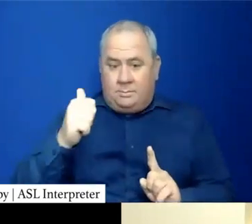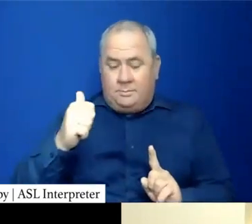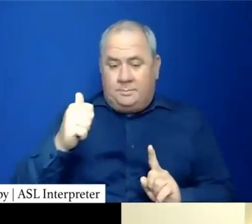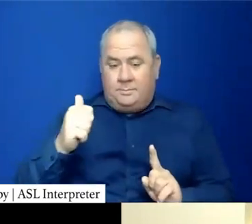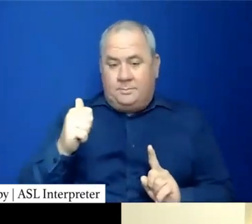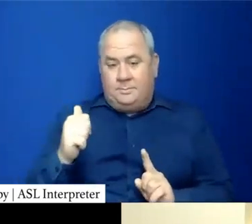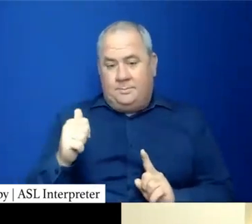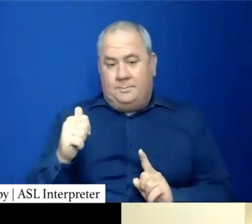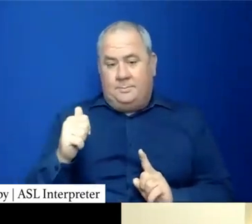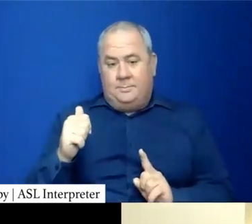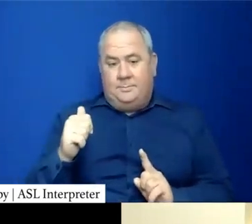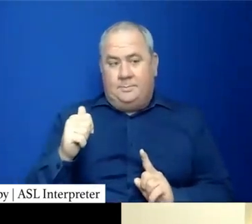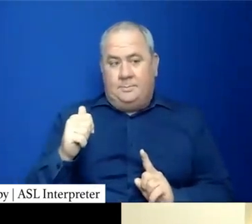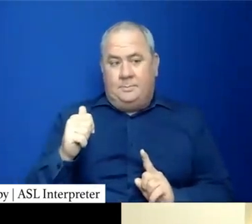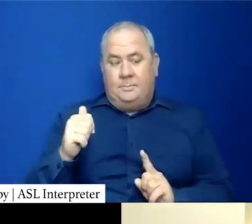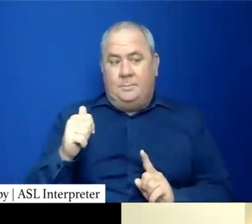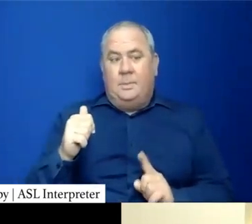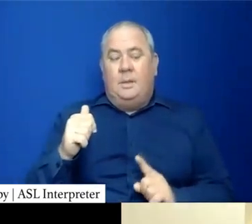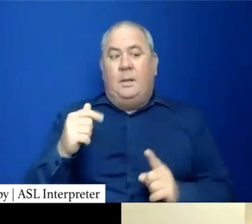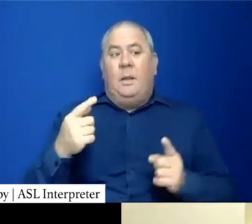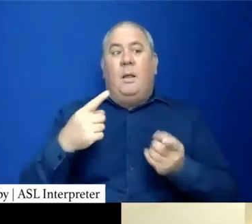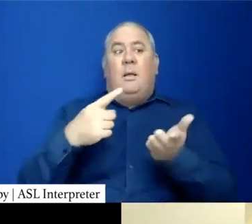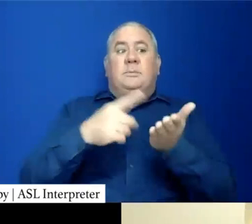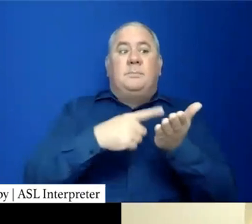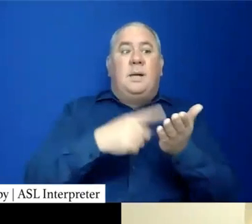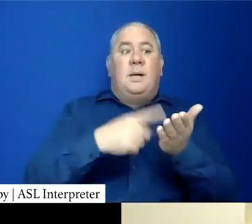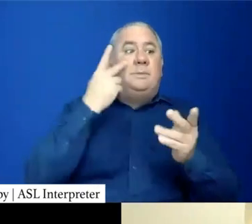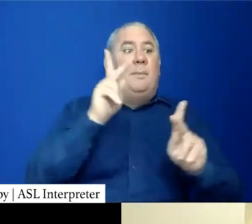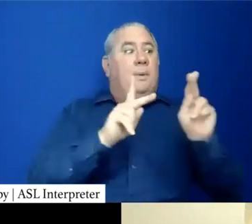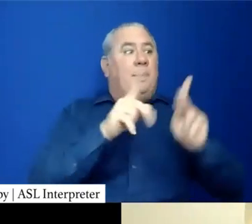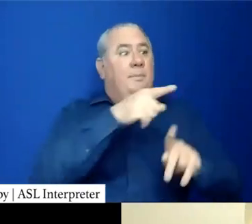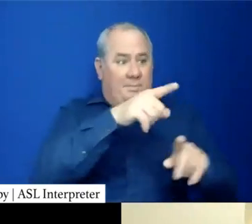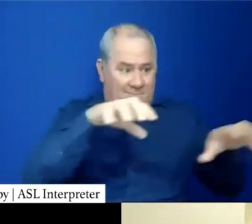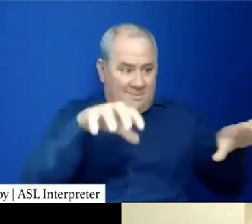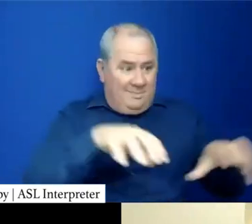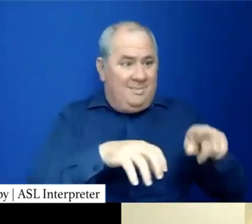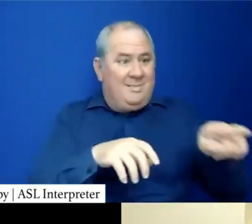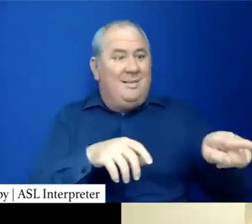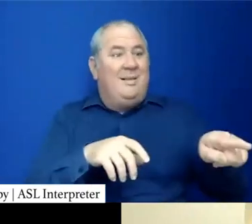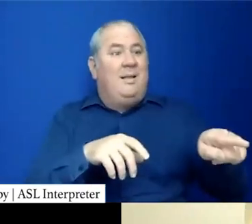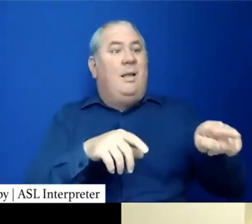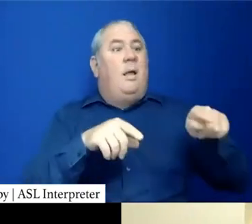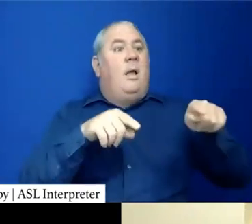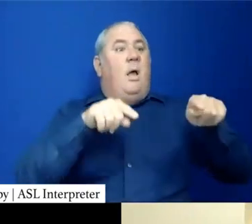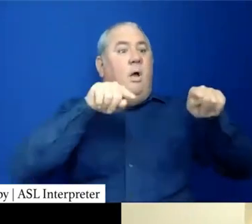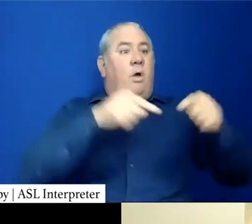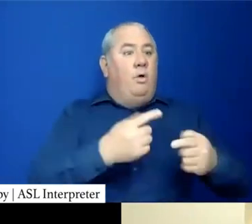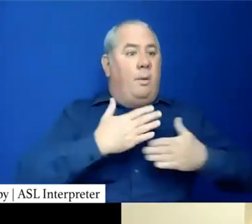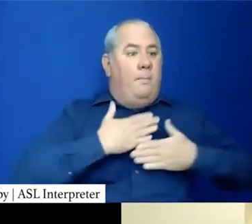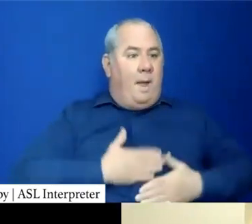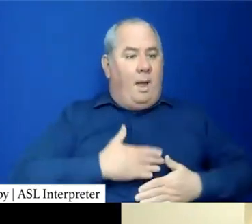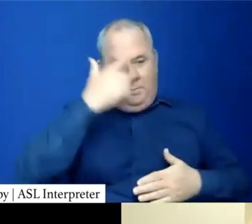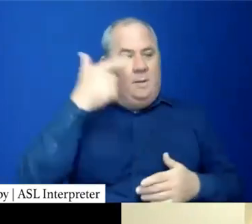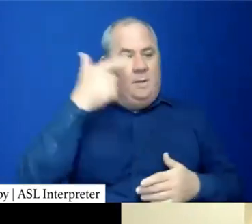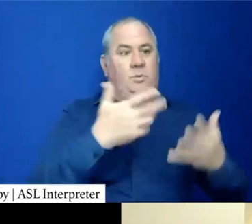because sometimes you see people doing things that would generally hurt their body because they want to reach that